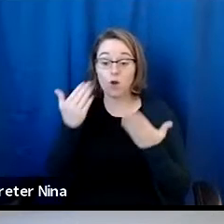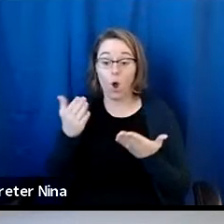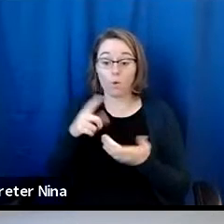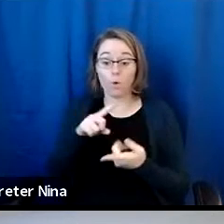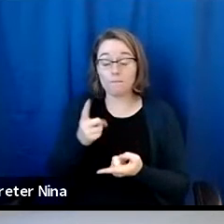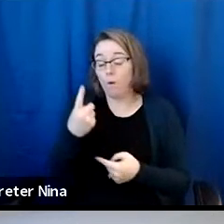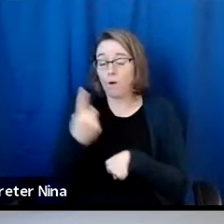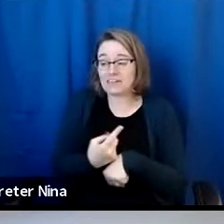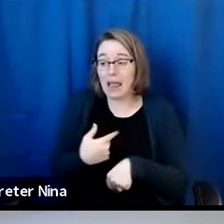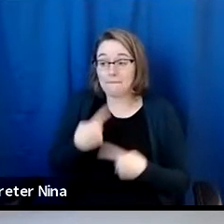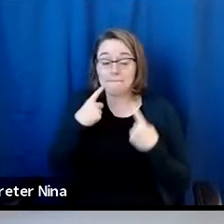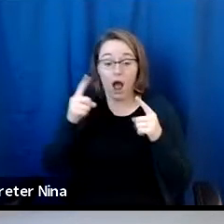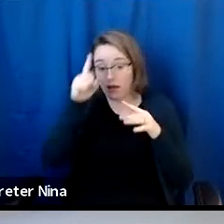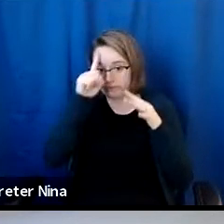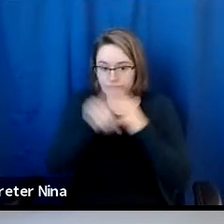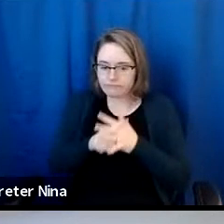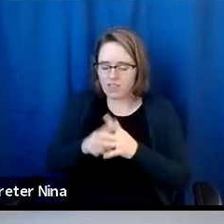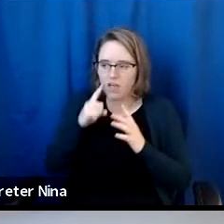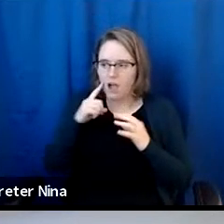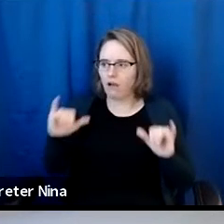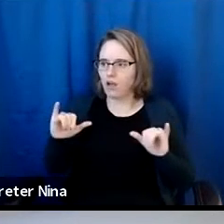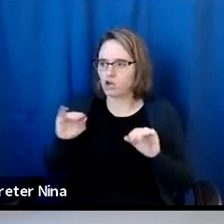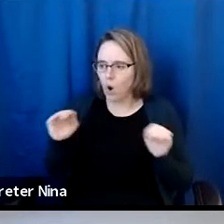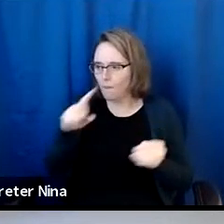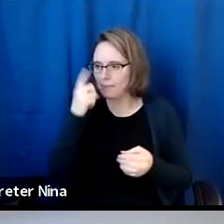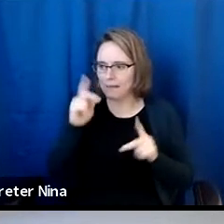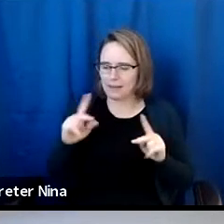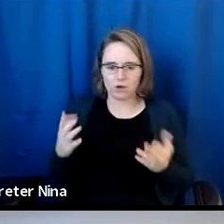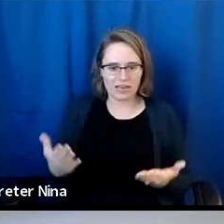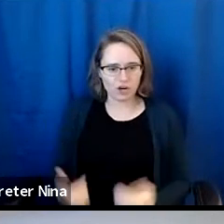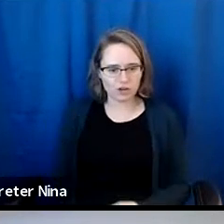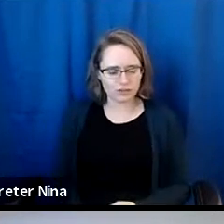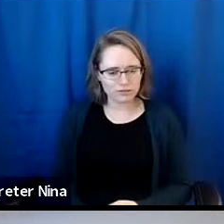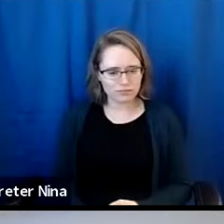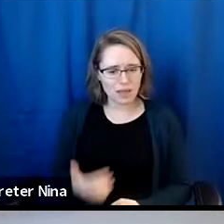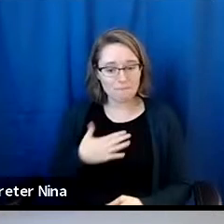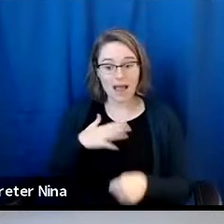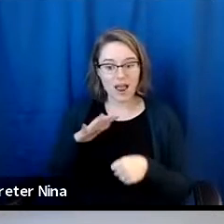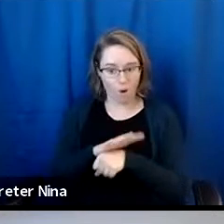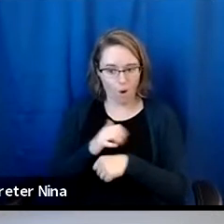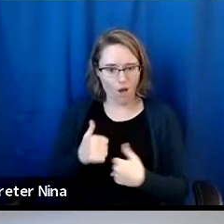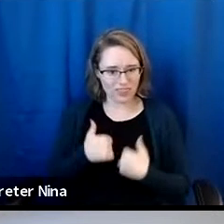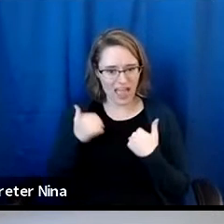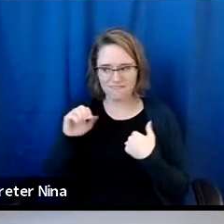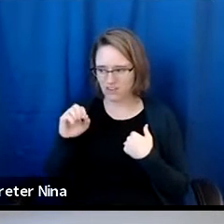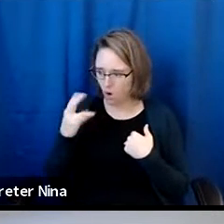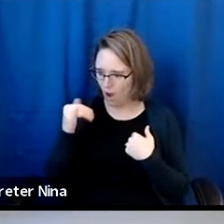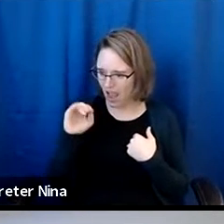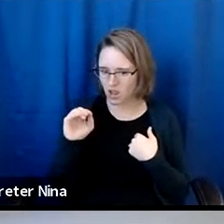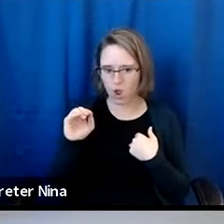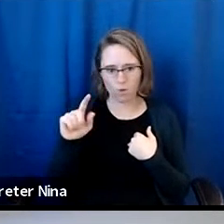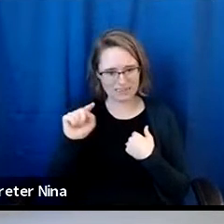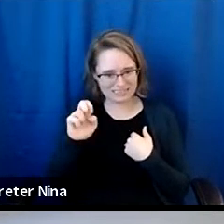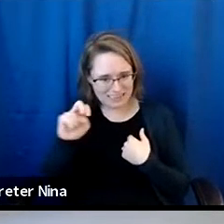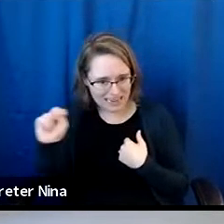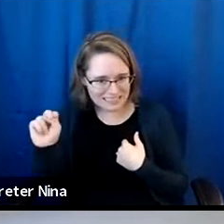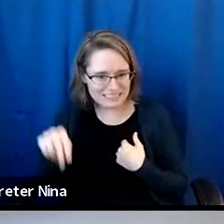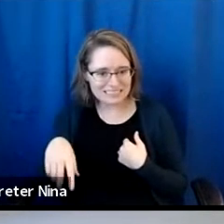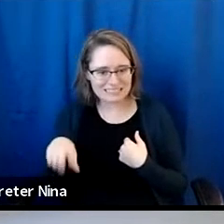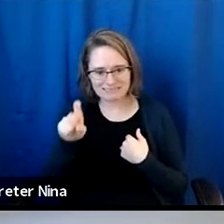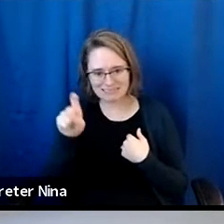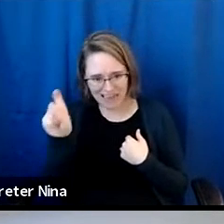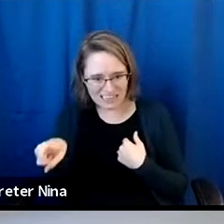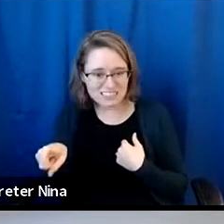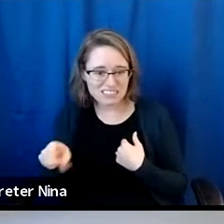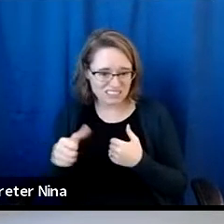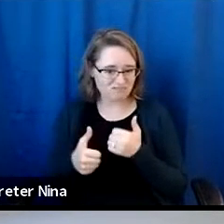but I said, there's no Black people here. My whole life in Ohio, in Tennessee, in Texas, for the